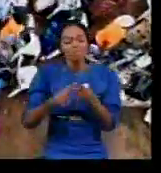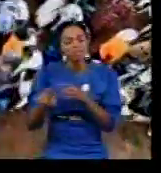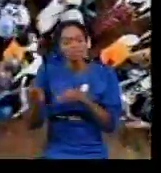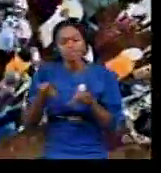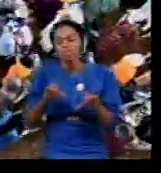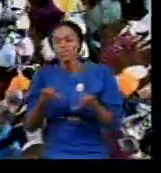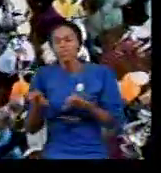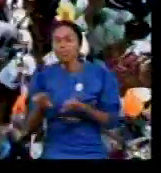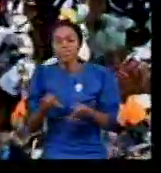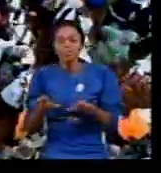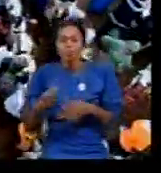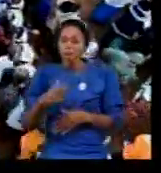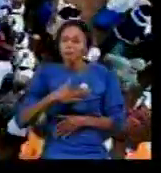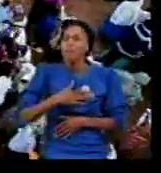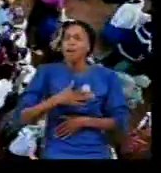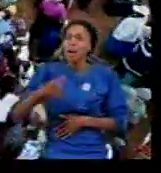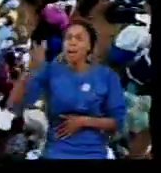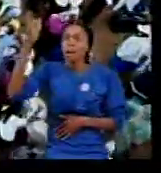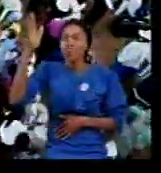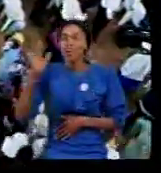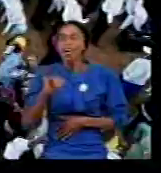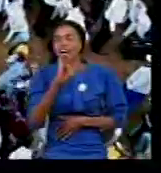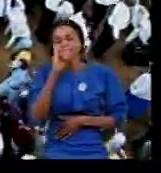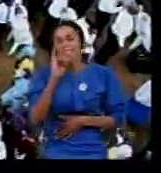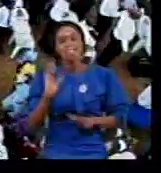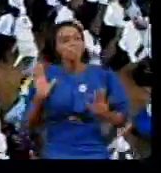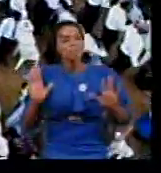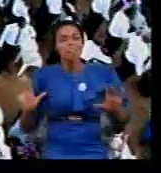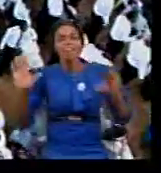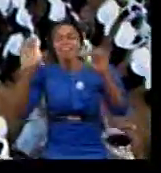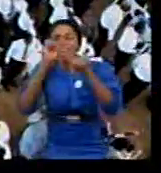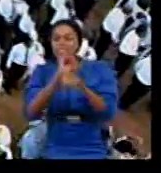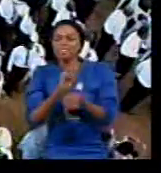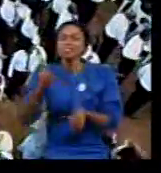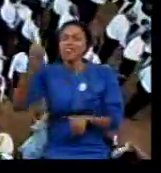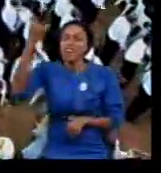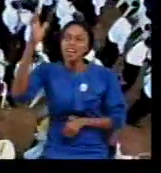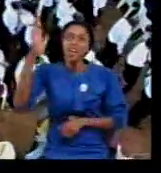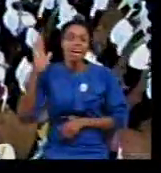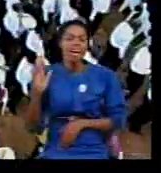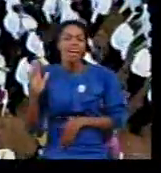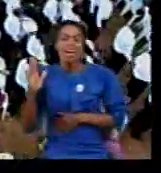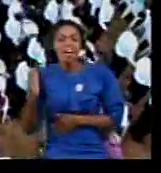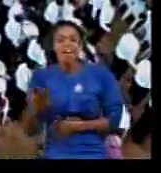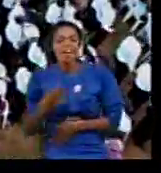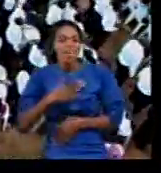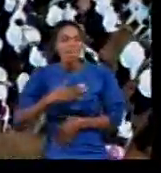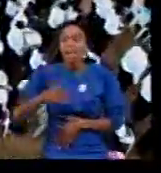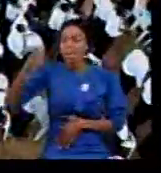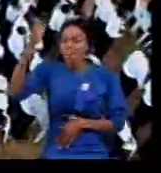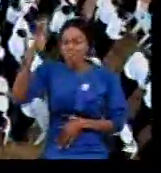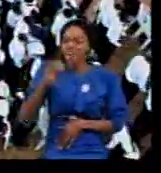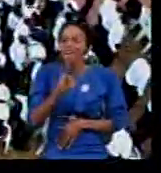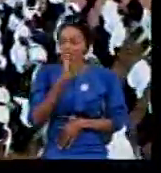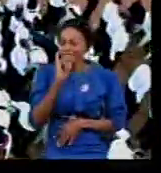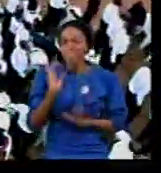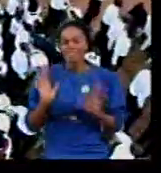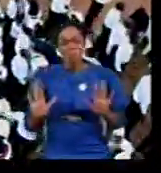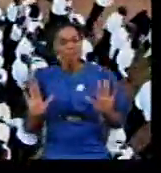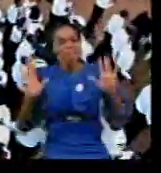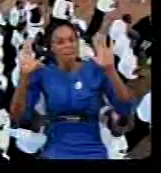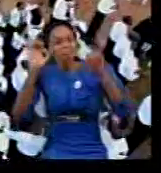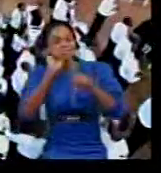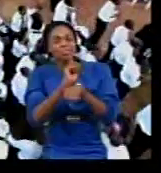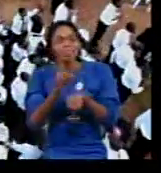the least in my father's house. I'm from the tribe of Manasseh, and as you look at all the tribe of Manasseh, my family is